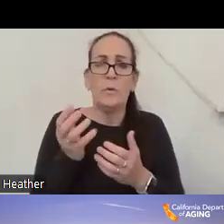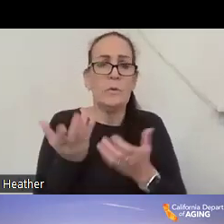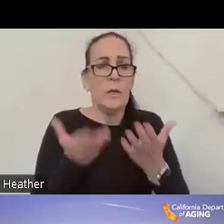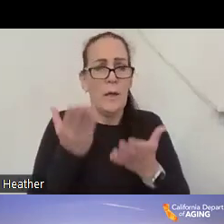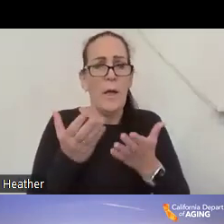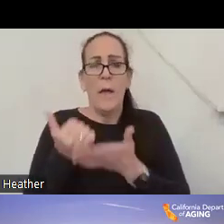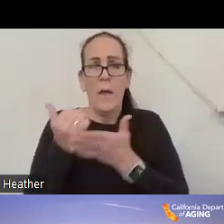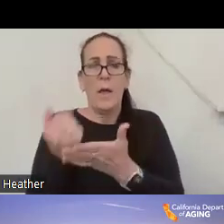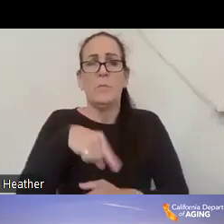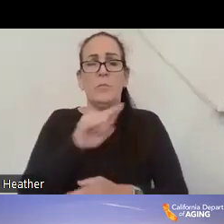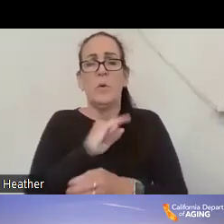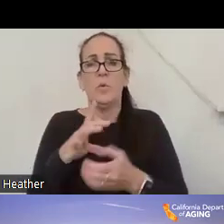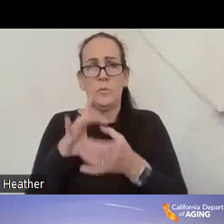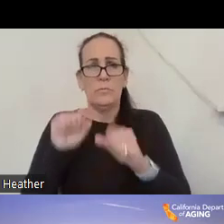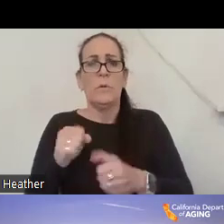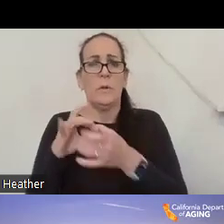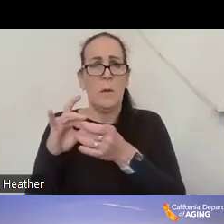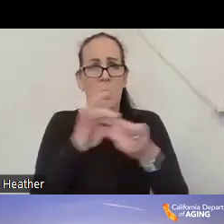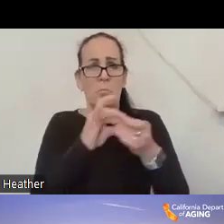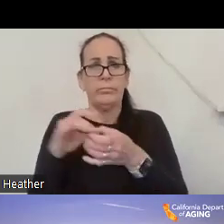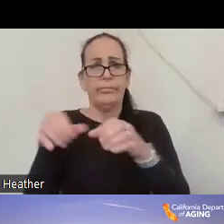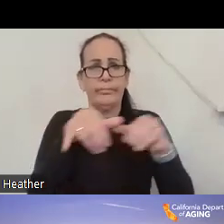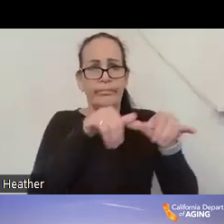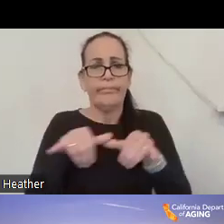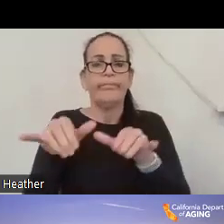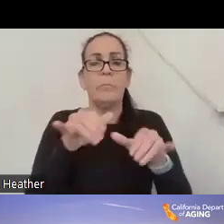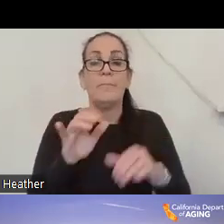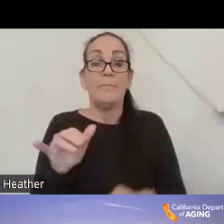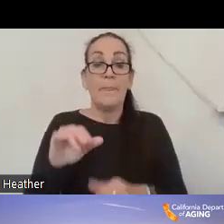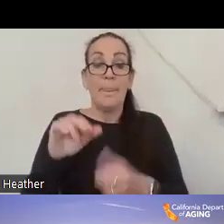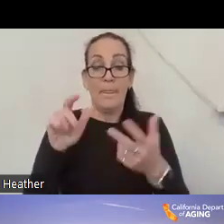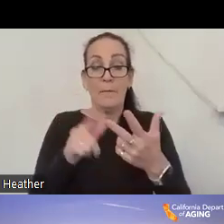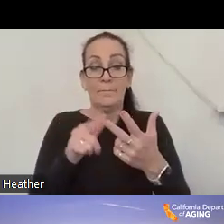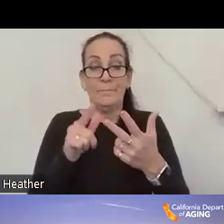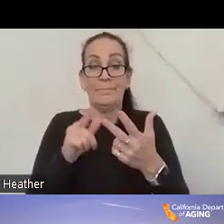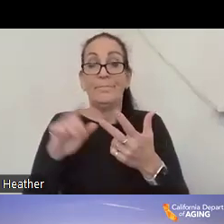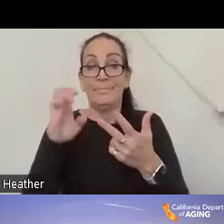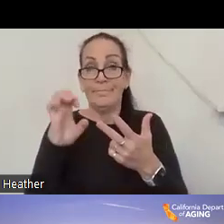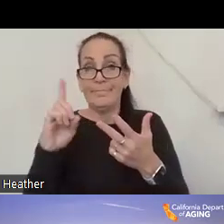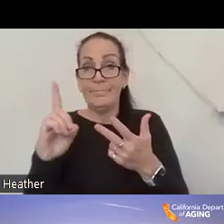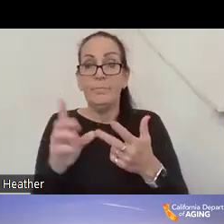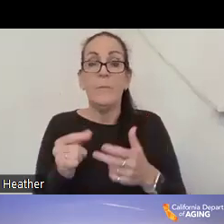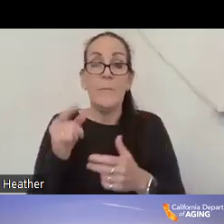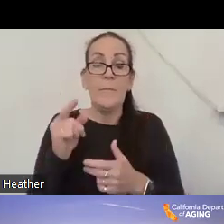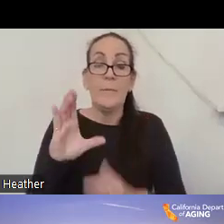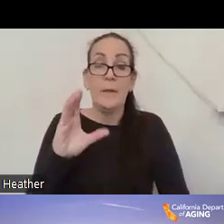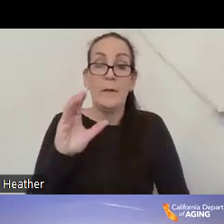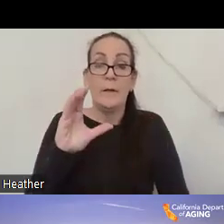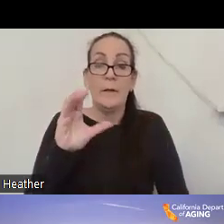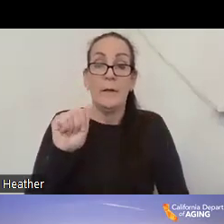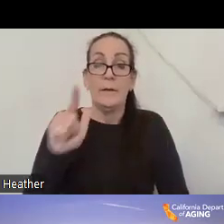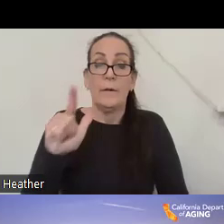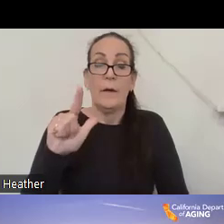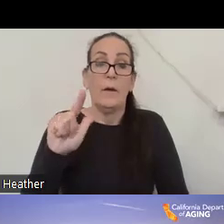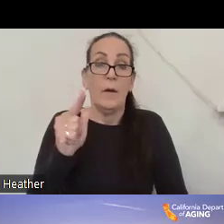bridging. The third objective is education, and this is where CalGrow's trainings come into play.